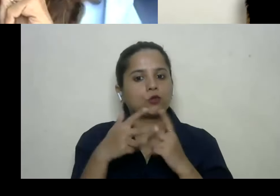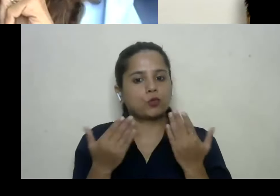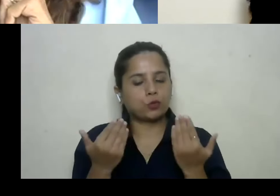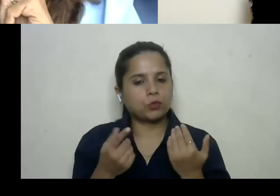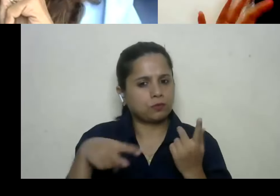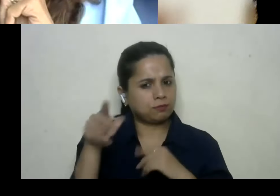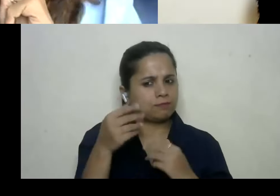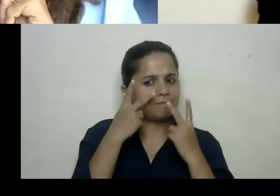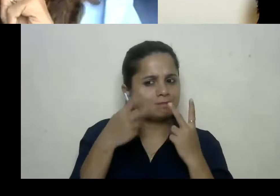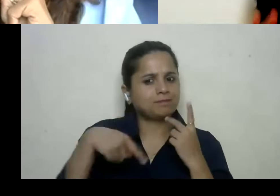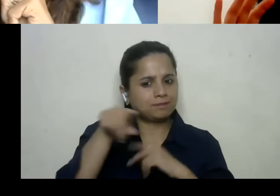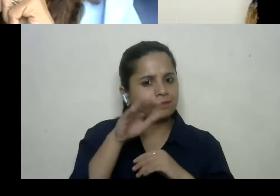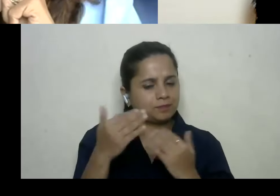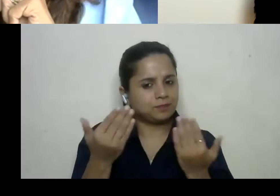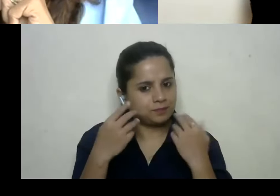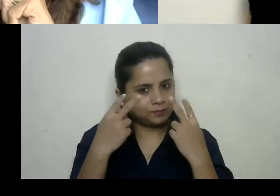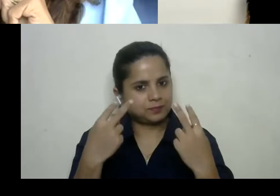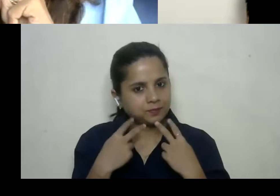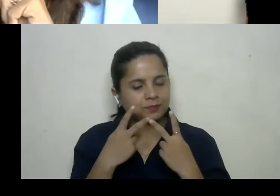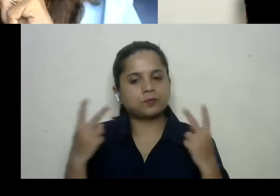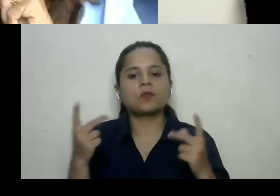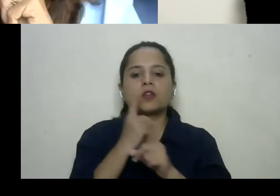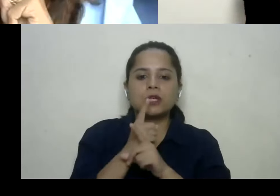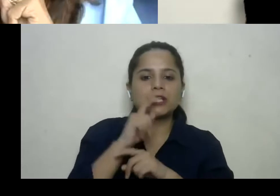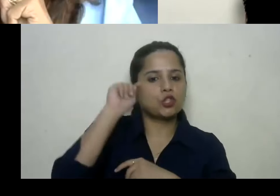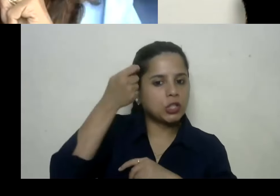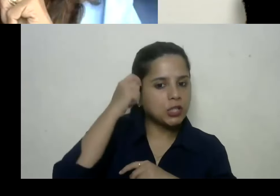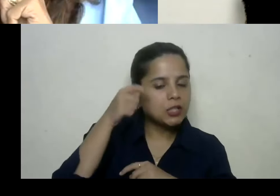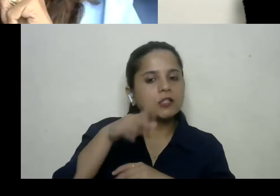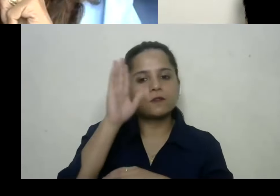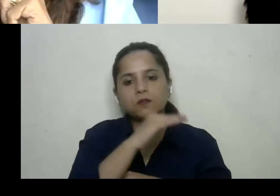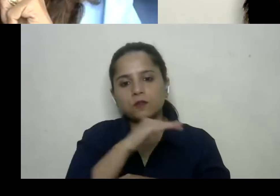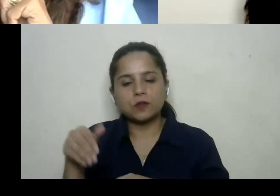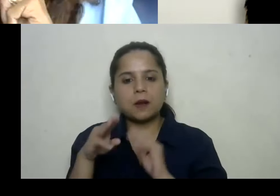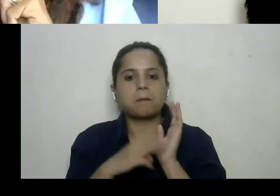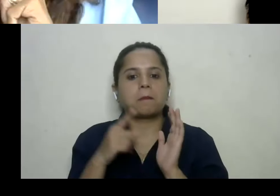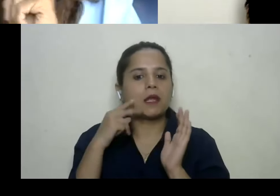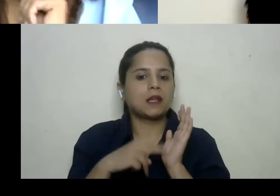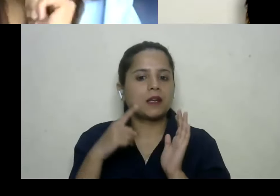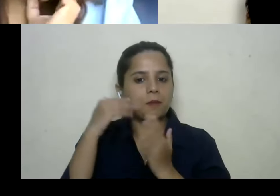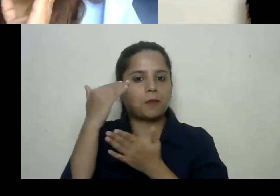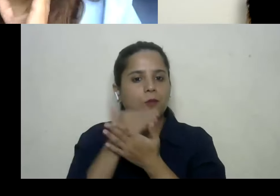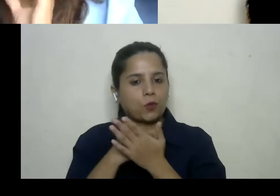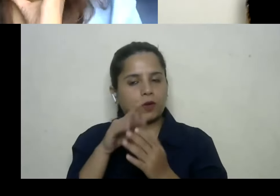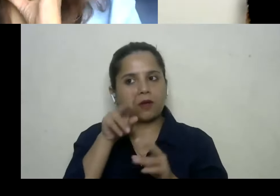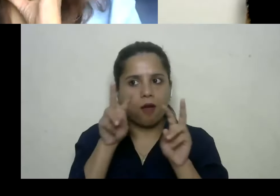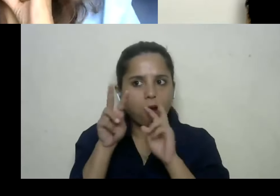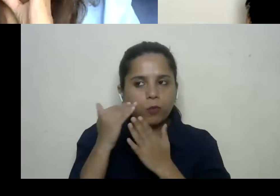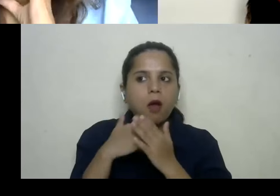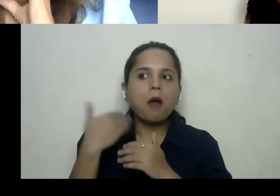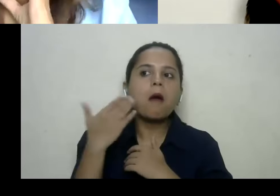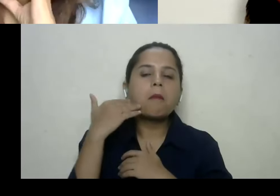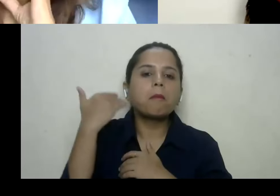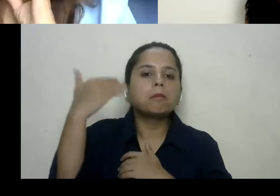look out for the Space on Teaching English webinar mini event page, where you will be able to see the upcoming